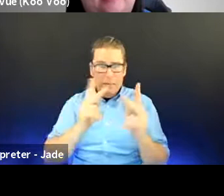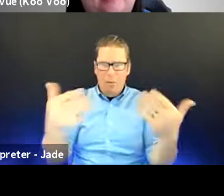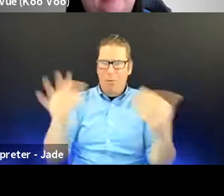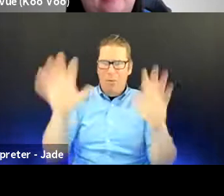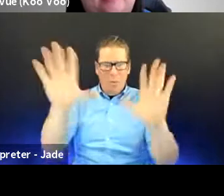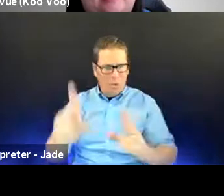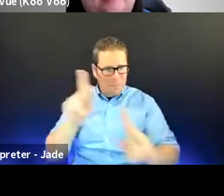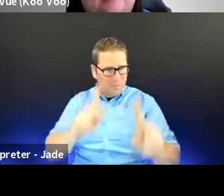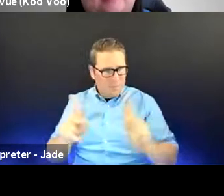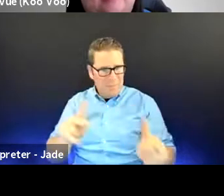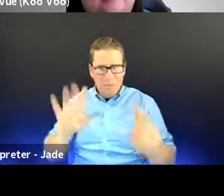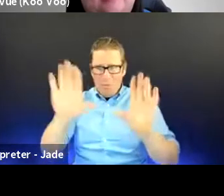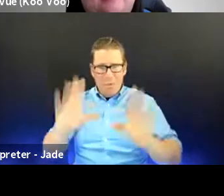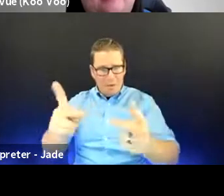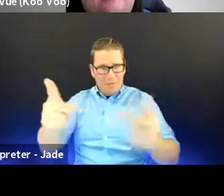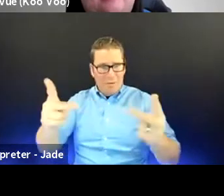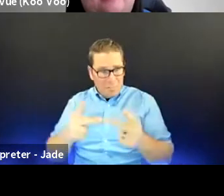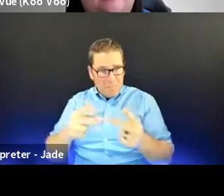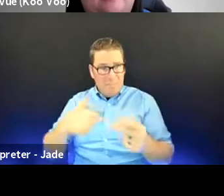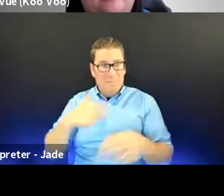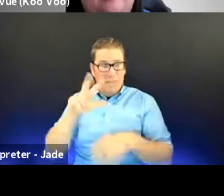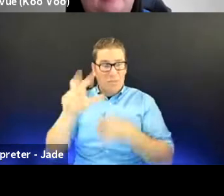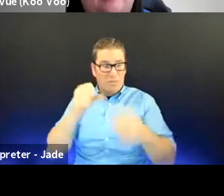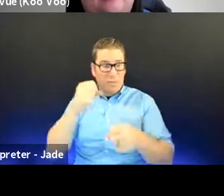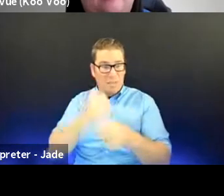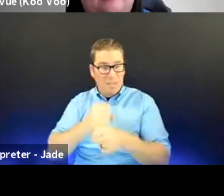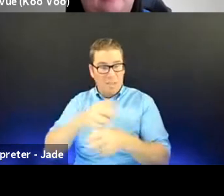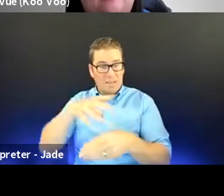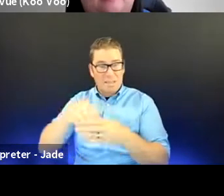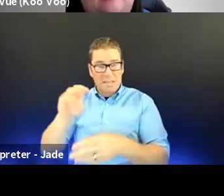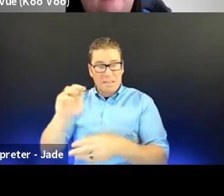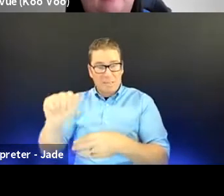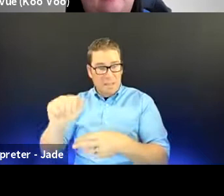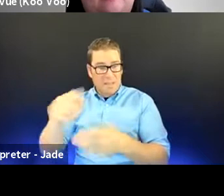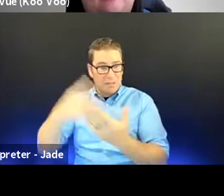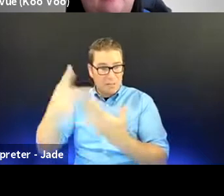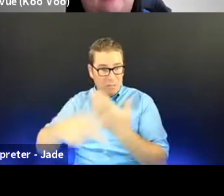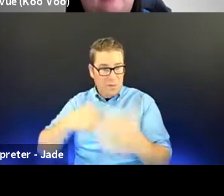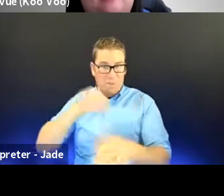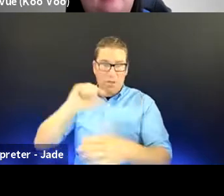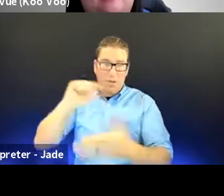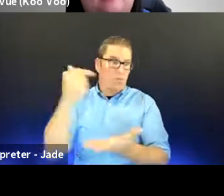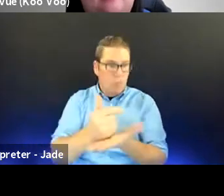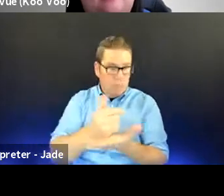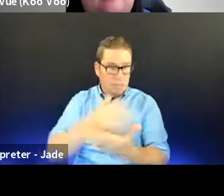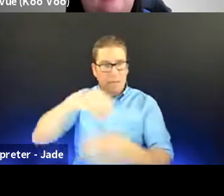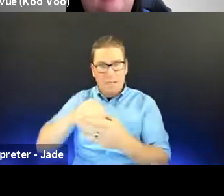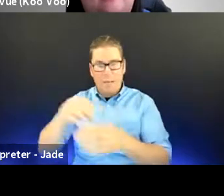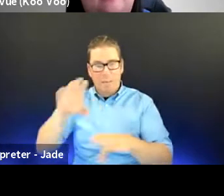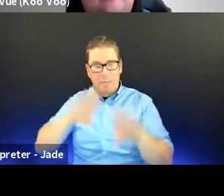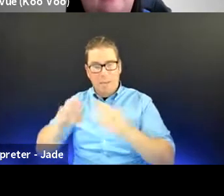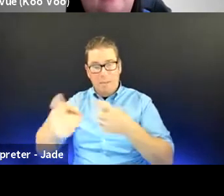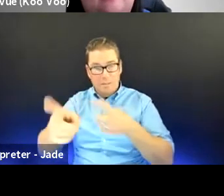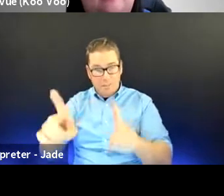after 2-3 years in the master's program doing research under Dr. Yoon's office in the biology department. And eventually what happened